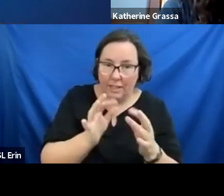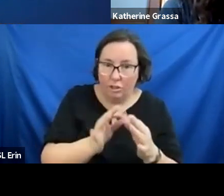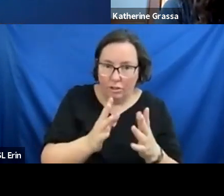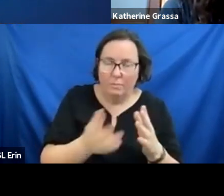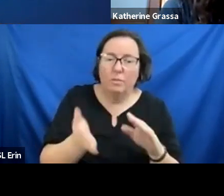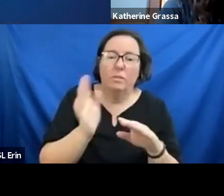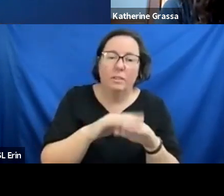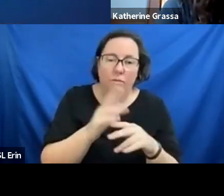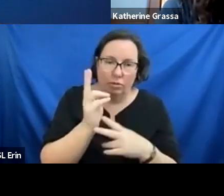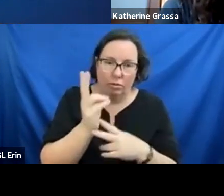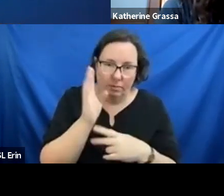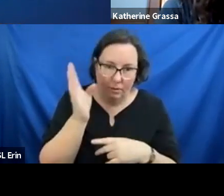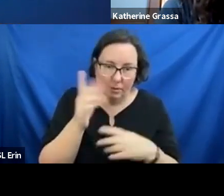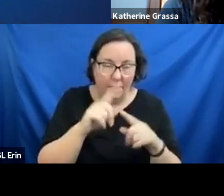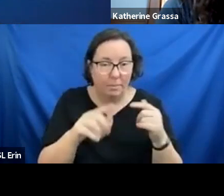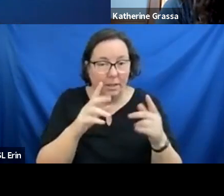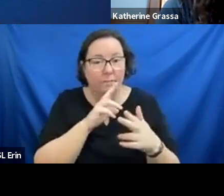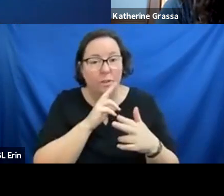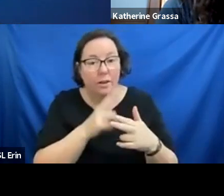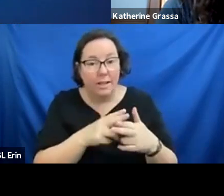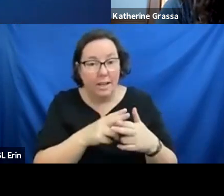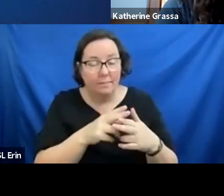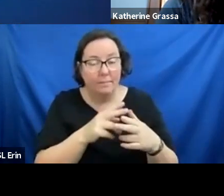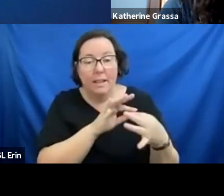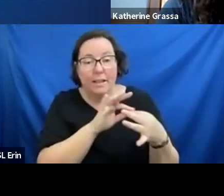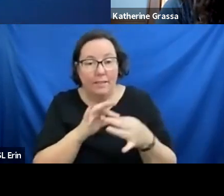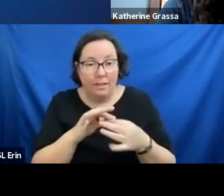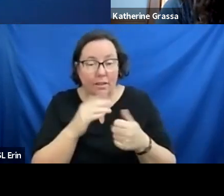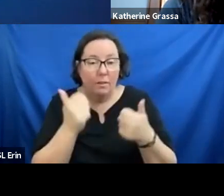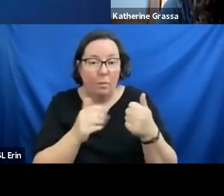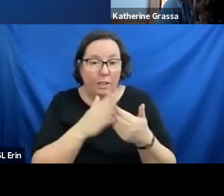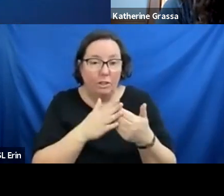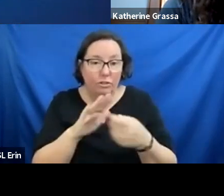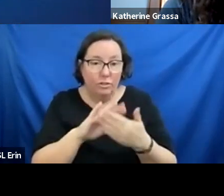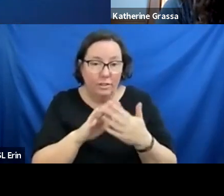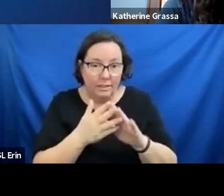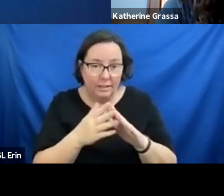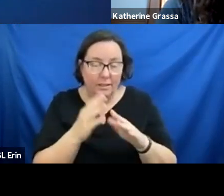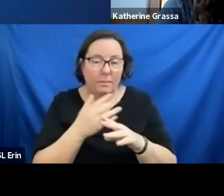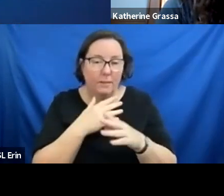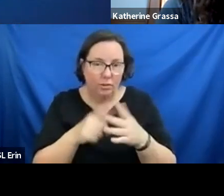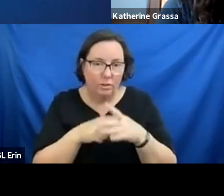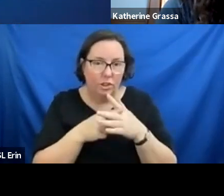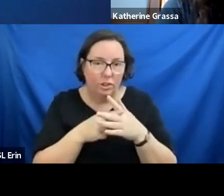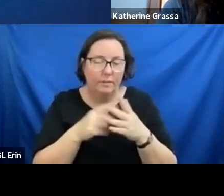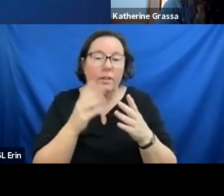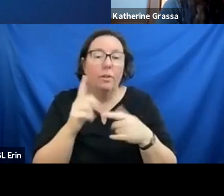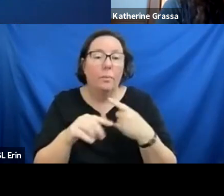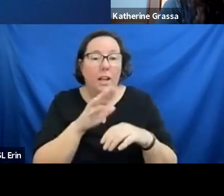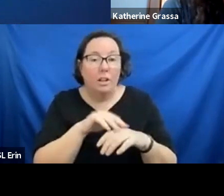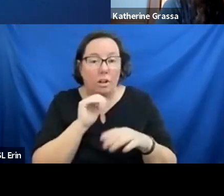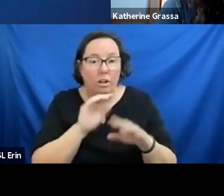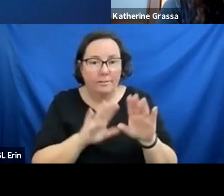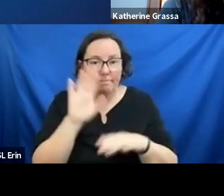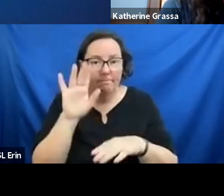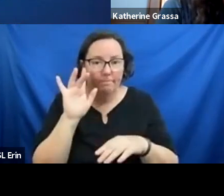2 minutes. Please state your name, affiliation, what neighborhood you are from before you begin. When I call your name, please raise your hand